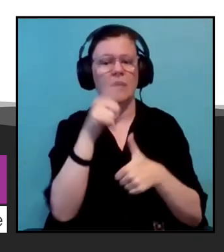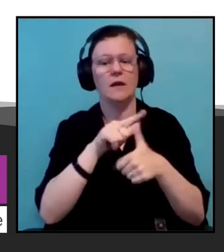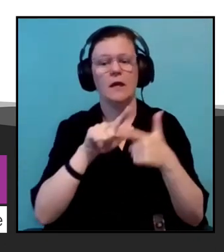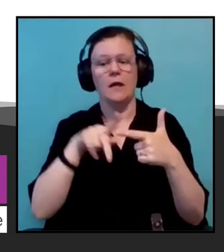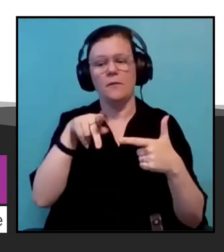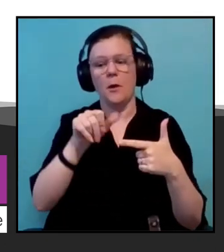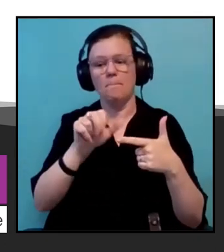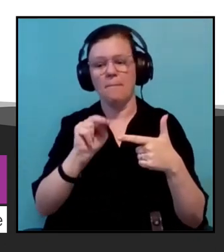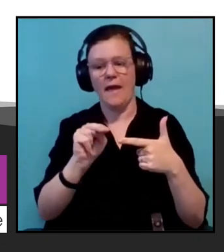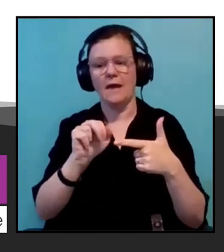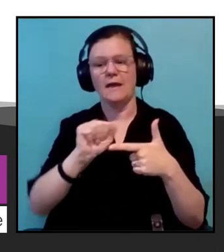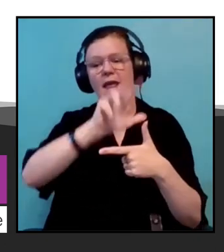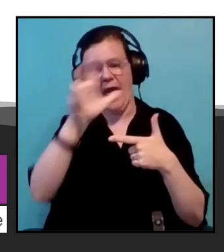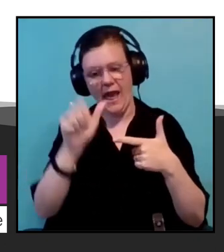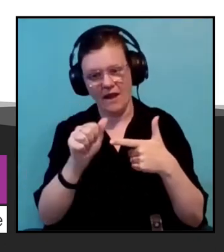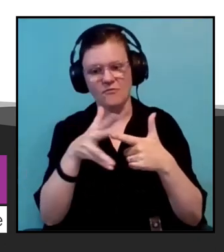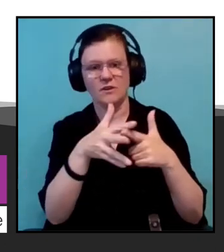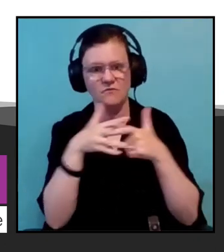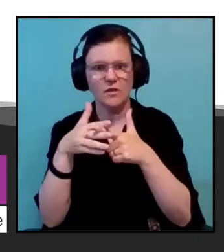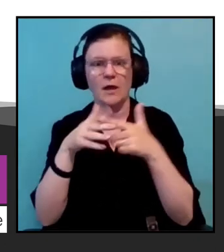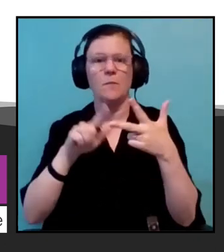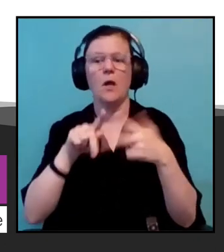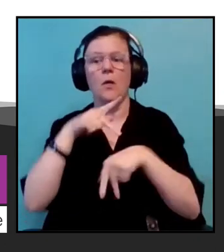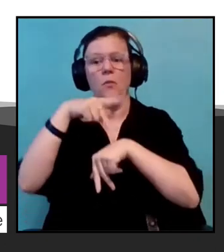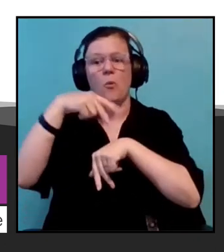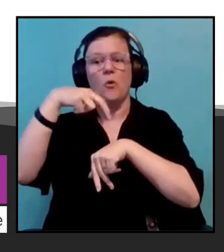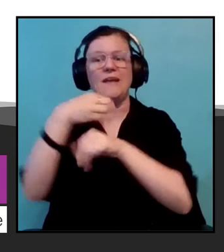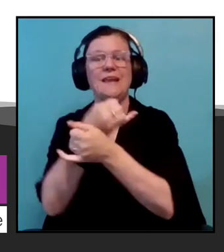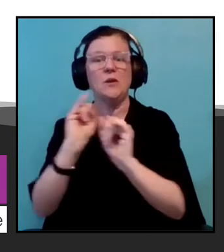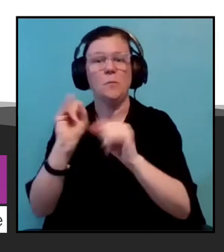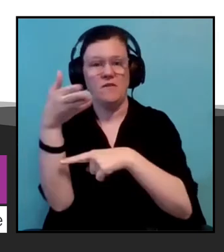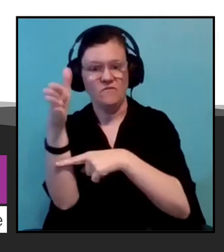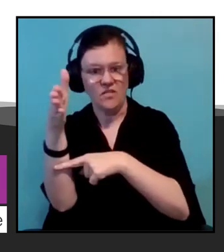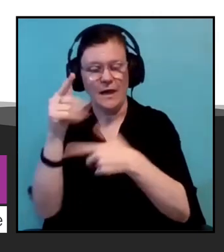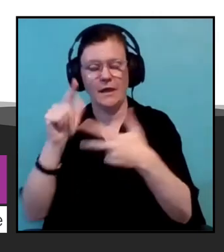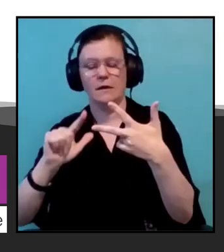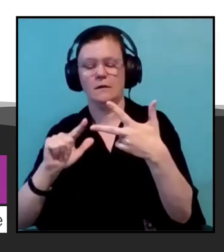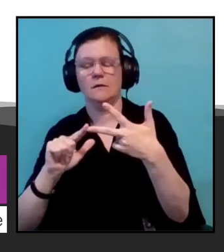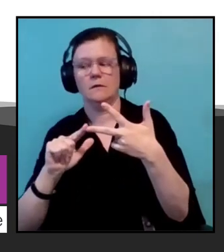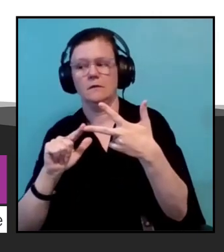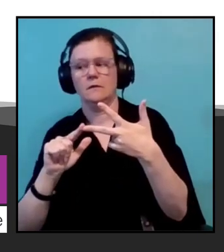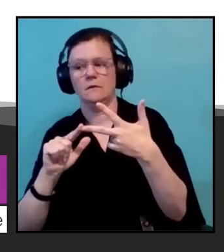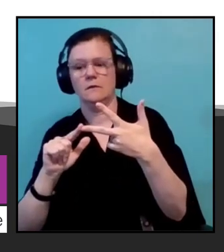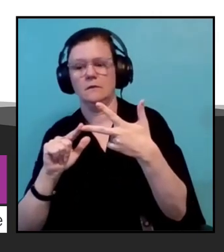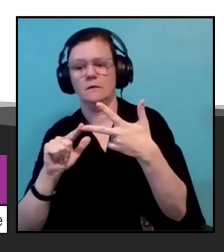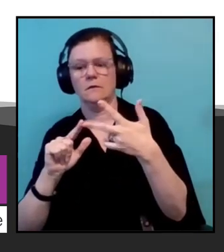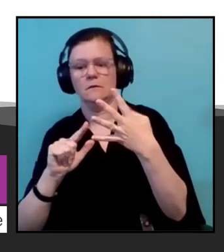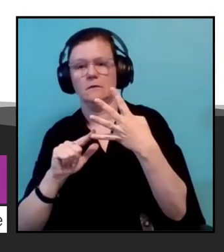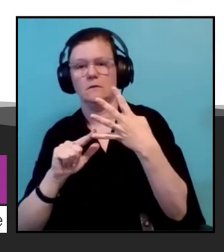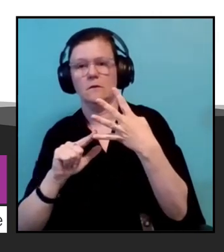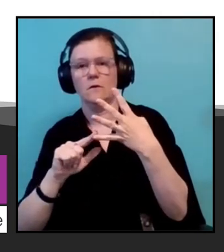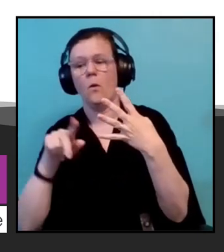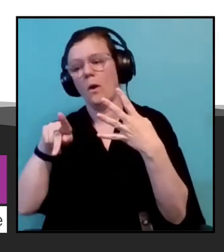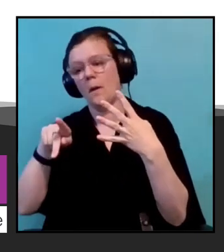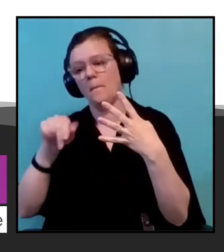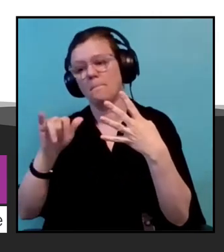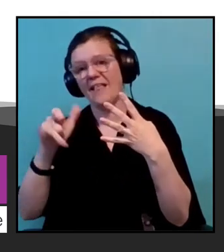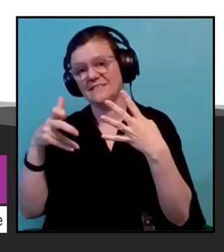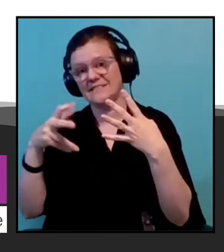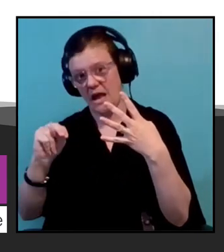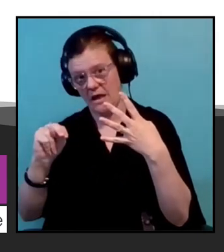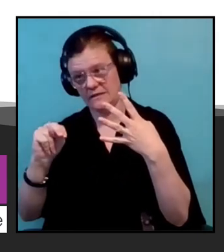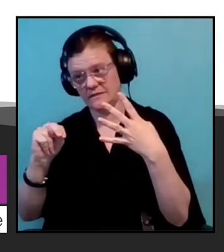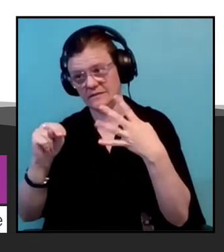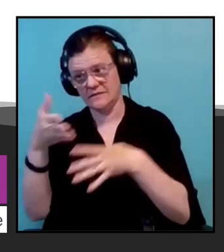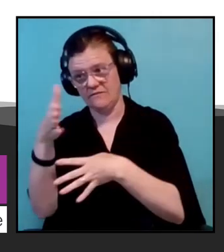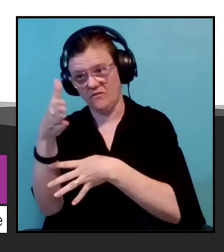flag, the flag of Puerto Rican independence, and the flags of places like Palestine. We also considered